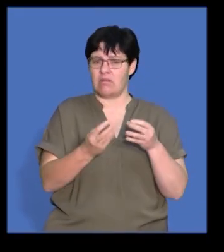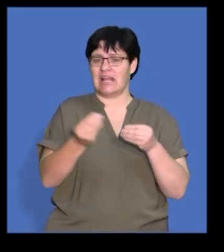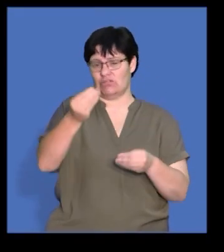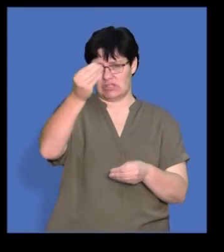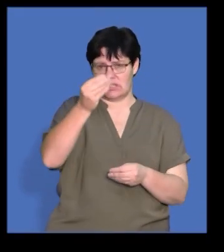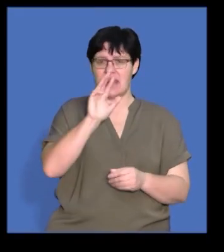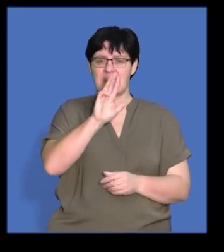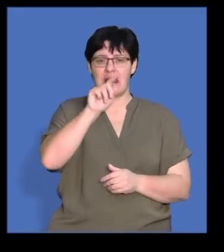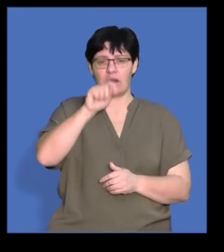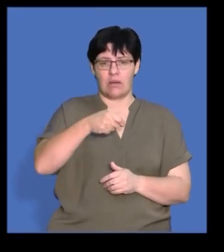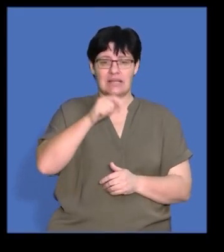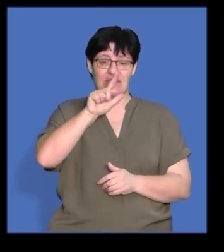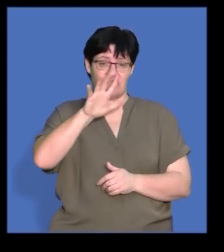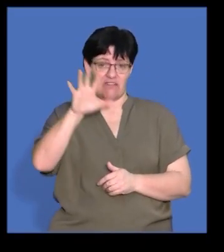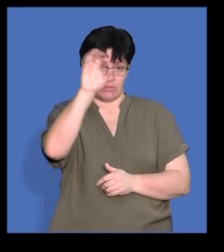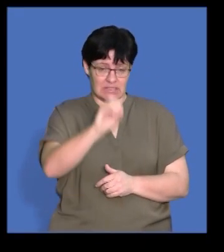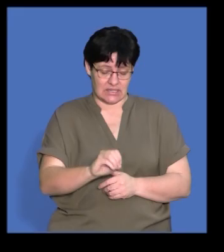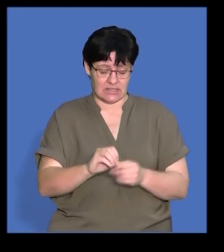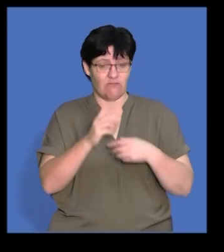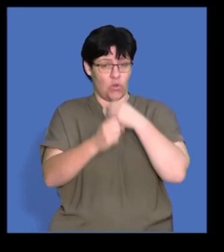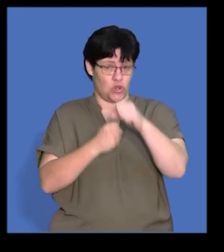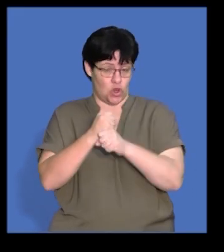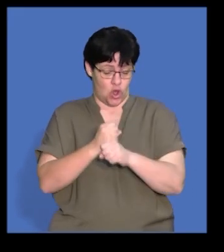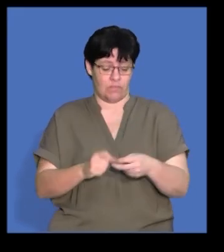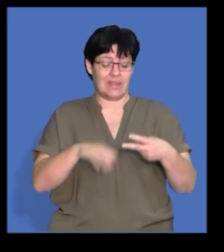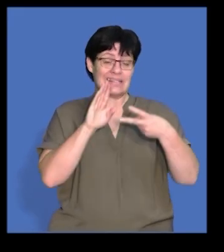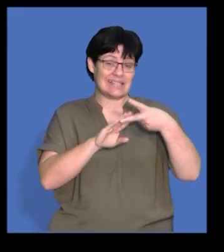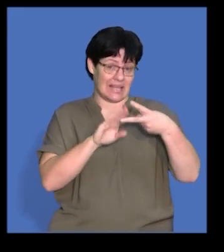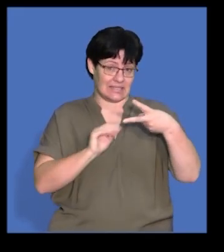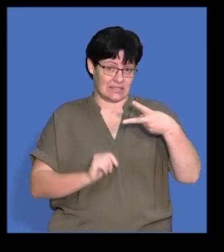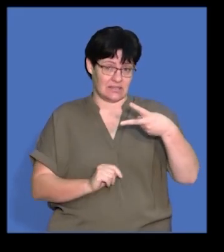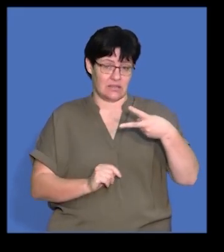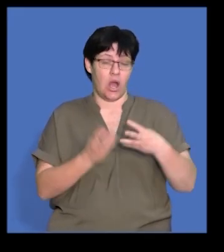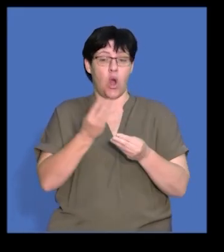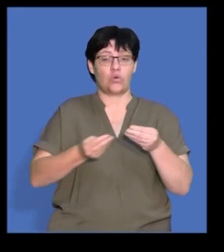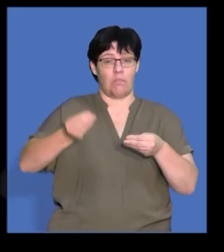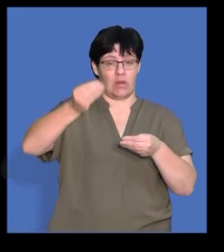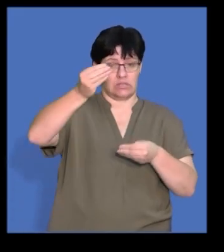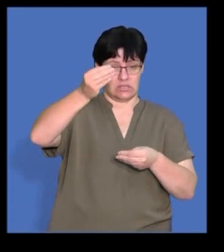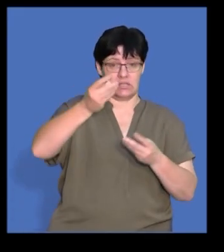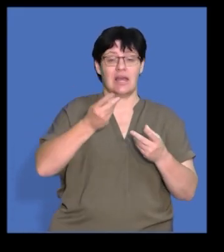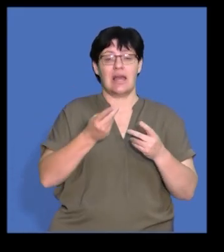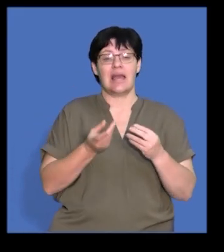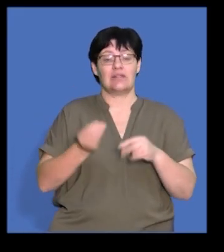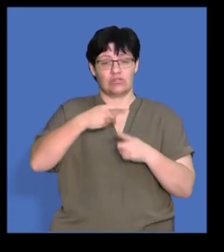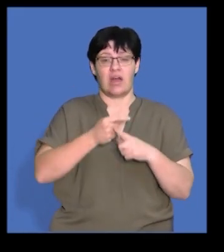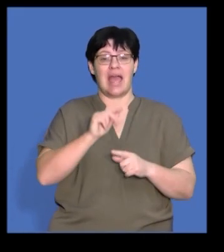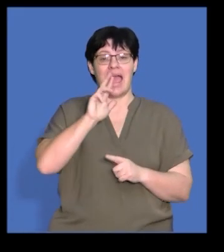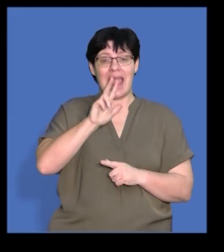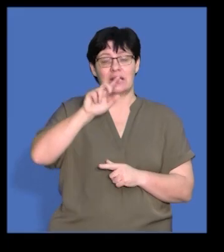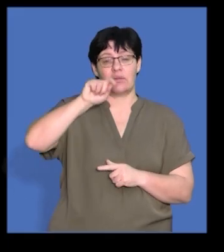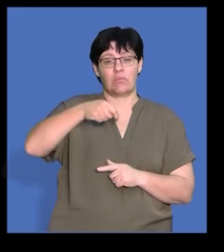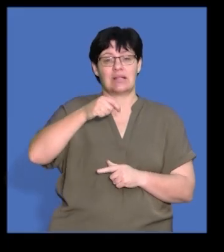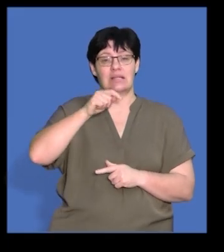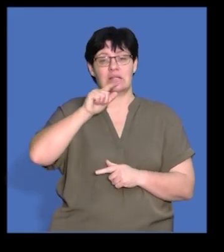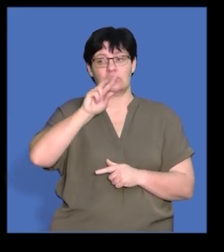at 9.75% per annum, and our second is compound at 8.25%